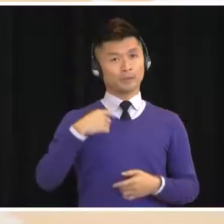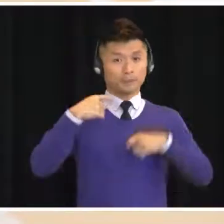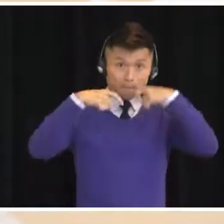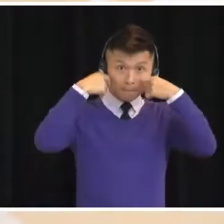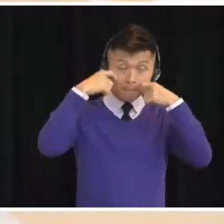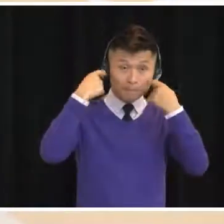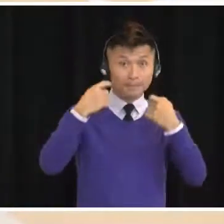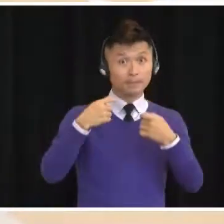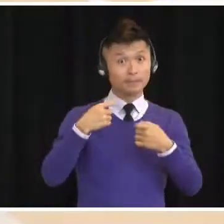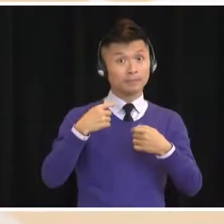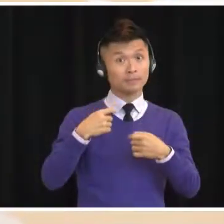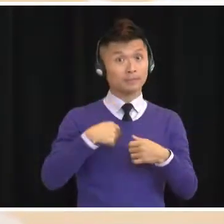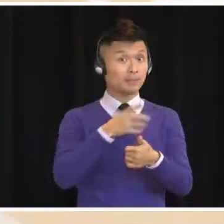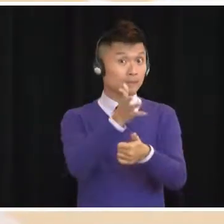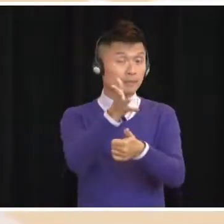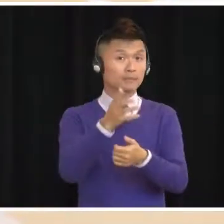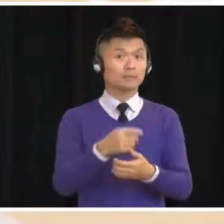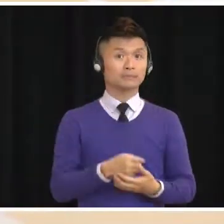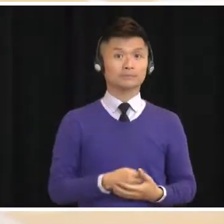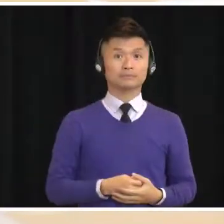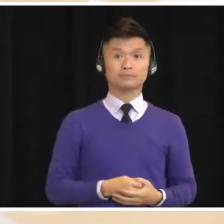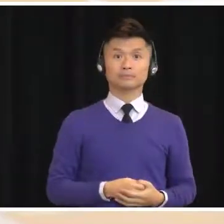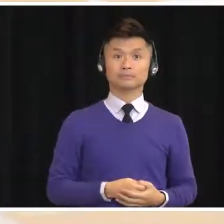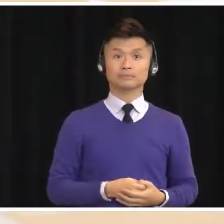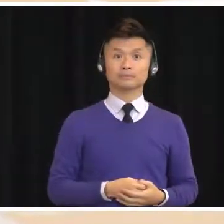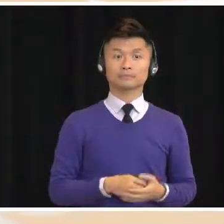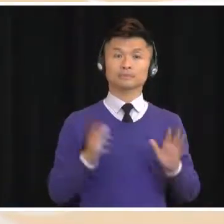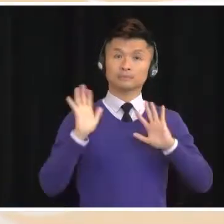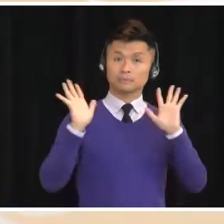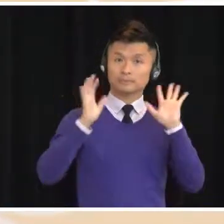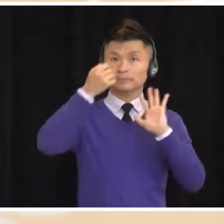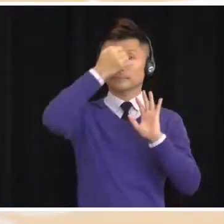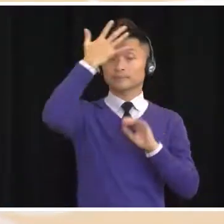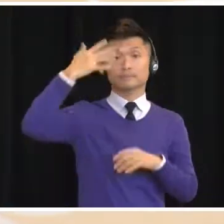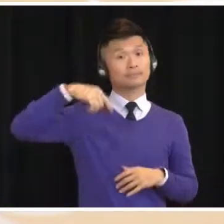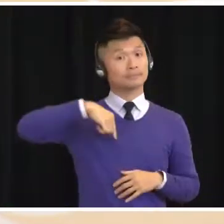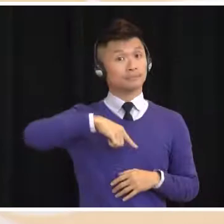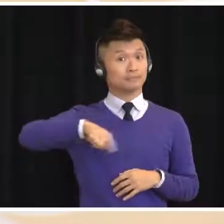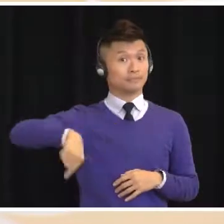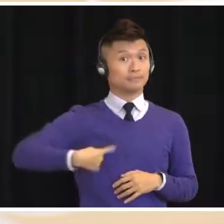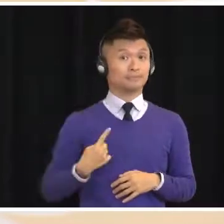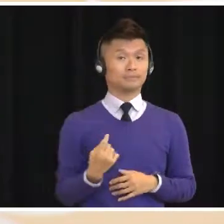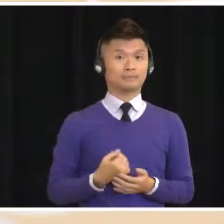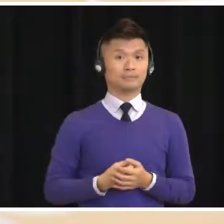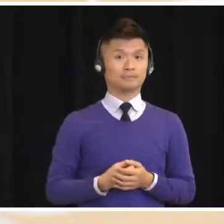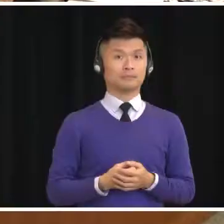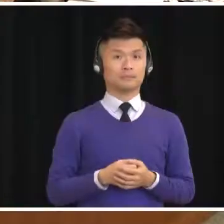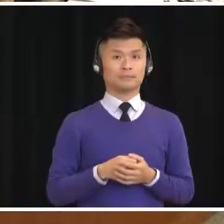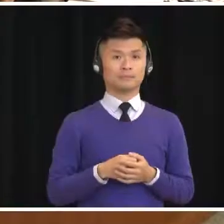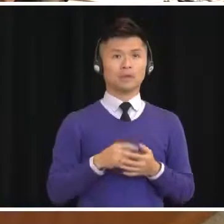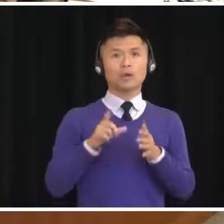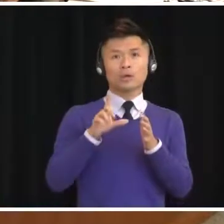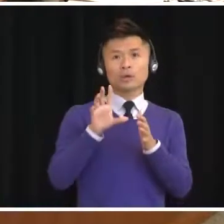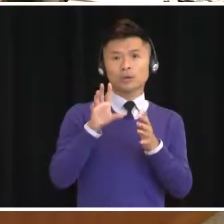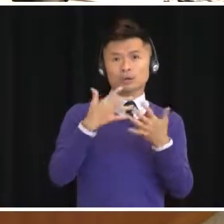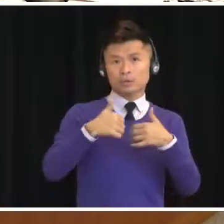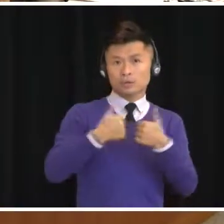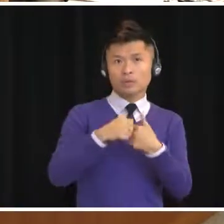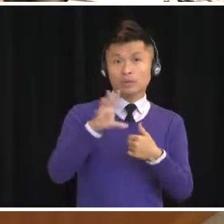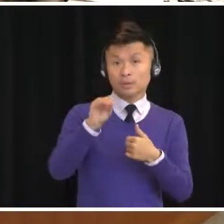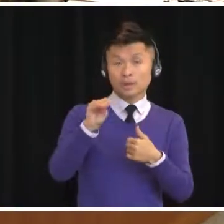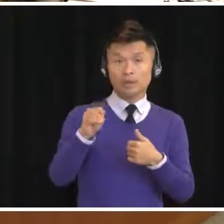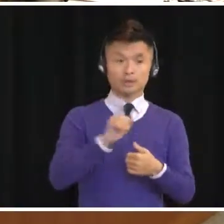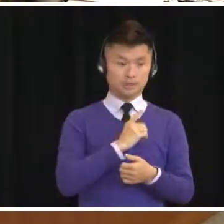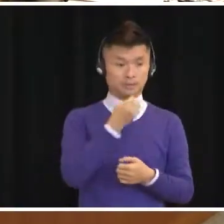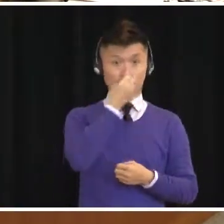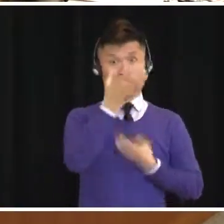is provided with the opportunity to express her or his views. We can take as an example